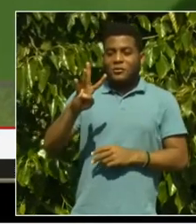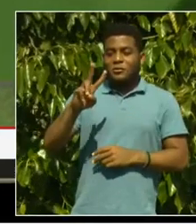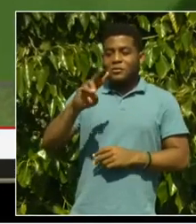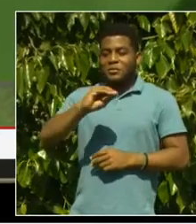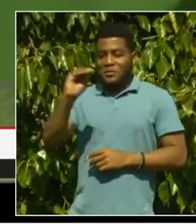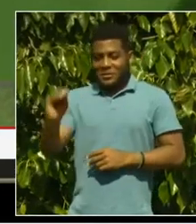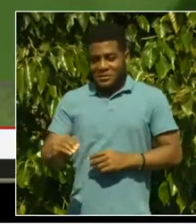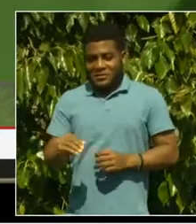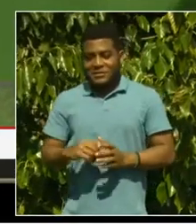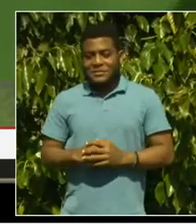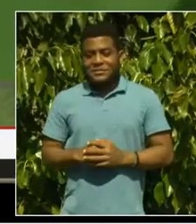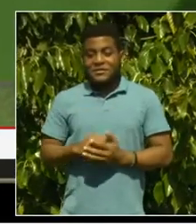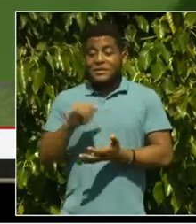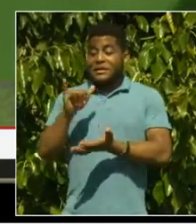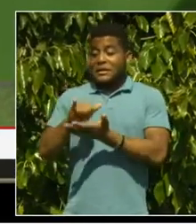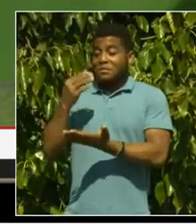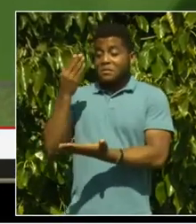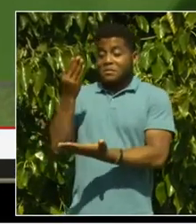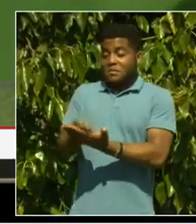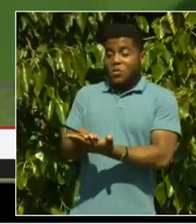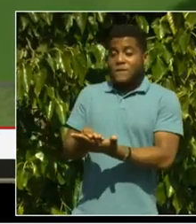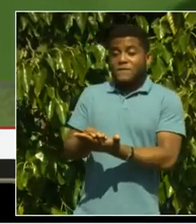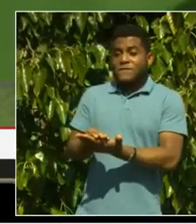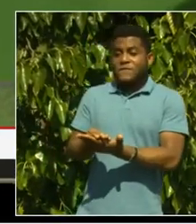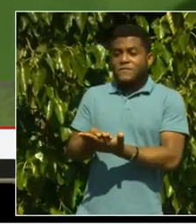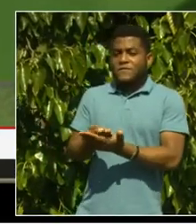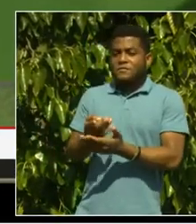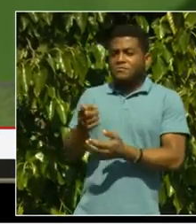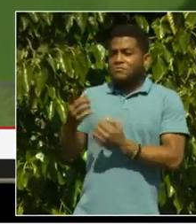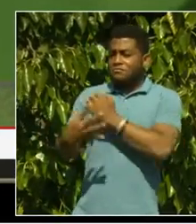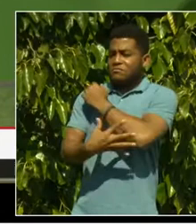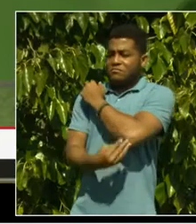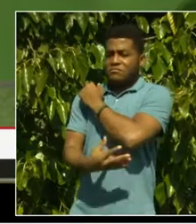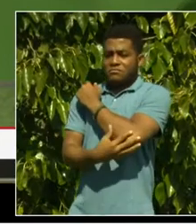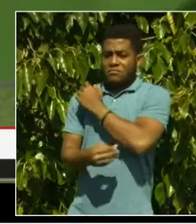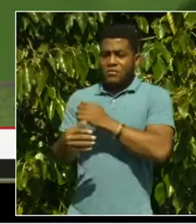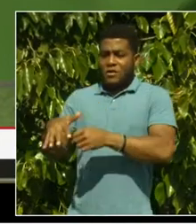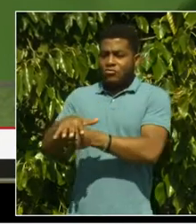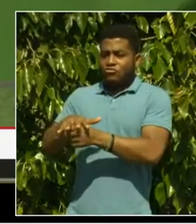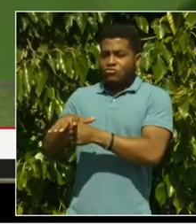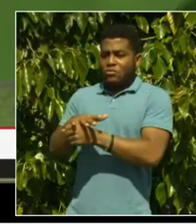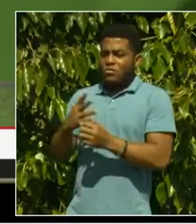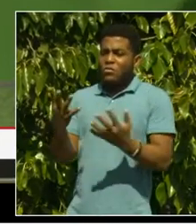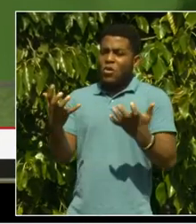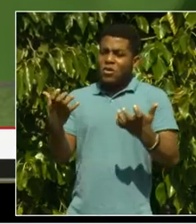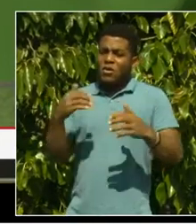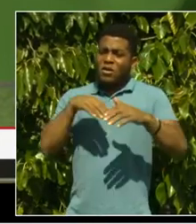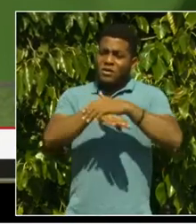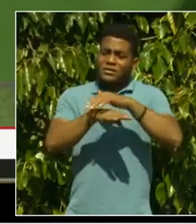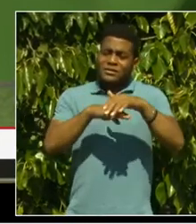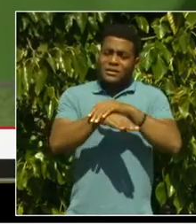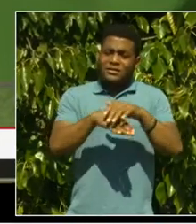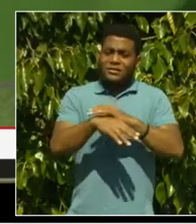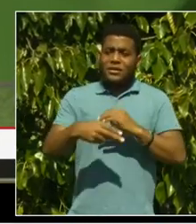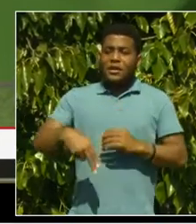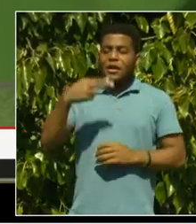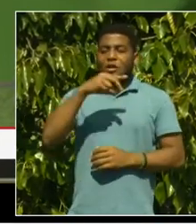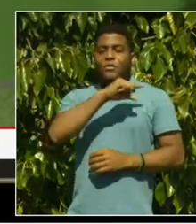we've partnered with the future site of Mookie's Market, a Food Access Fund grant recipient and small format grocery coming to Ward